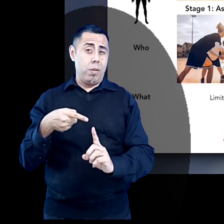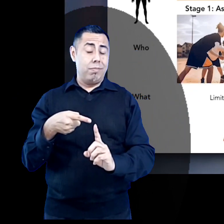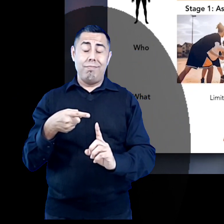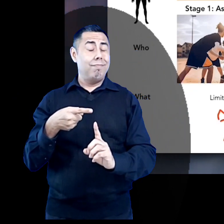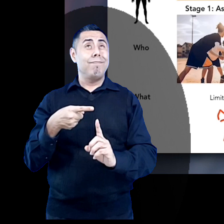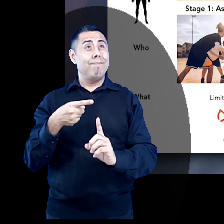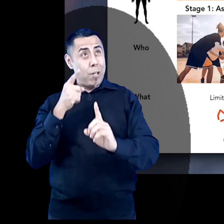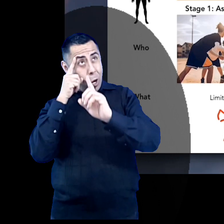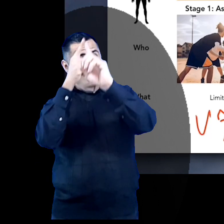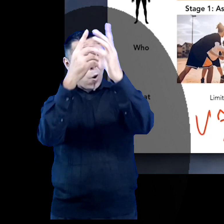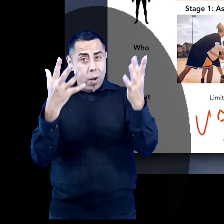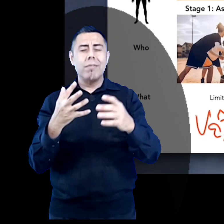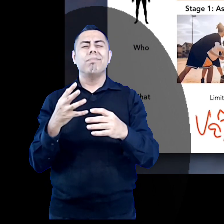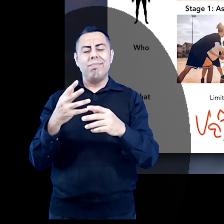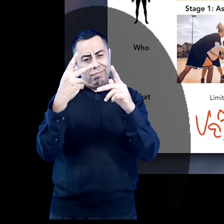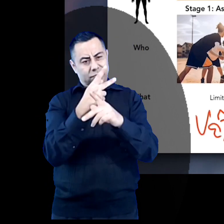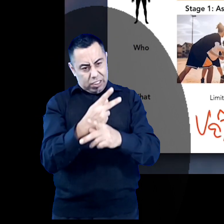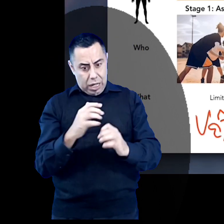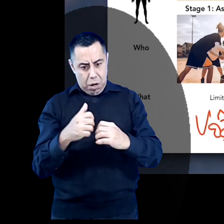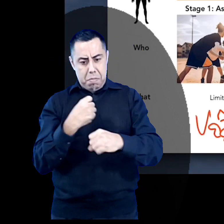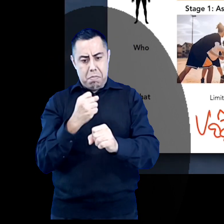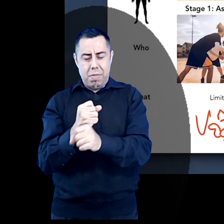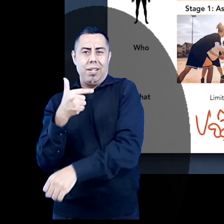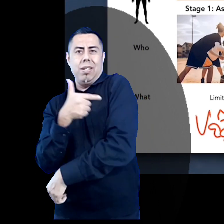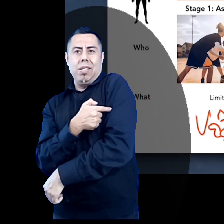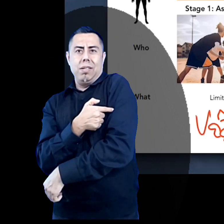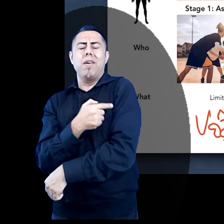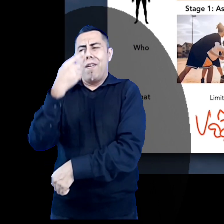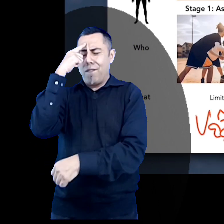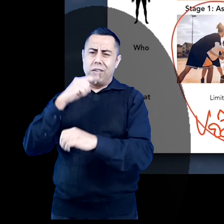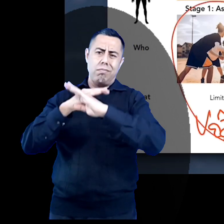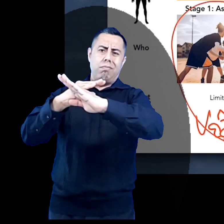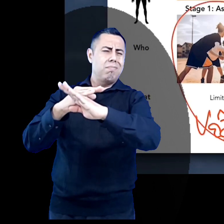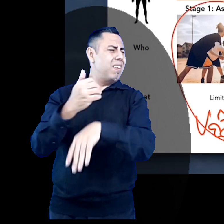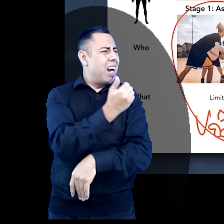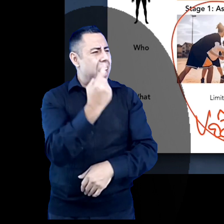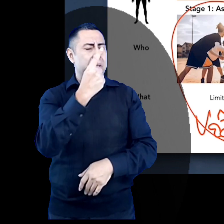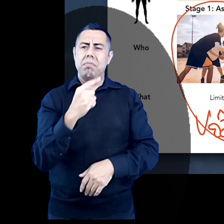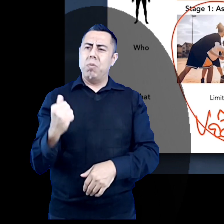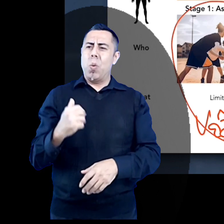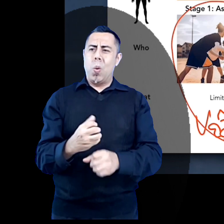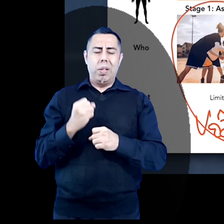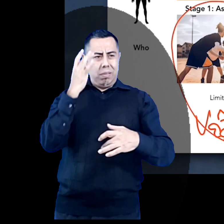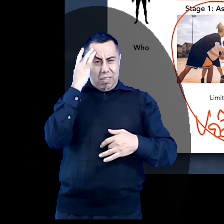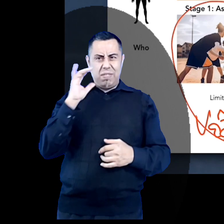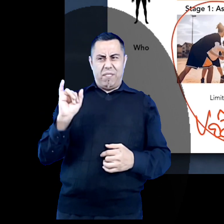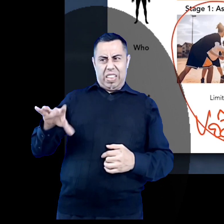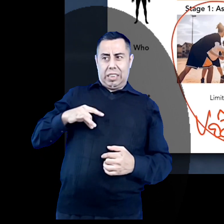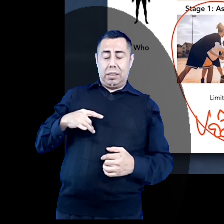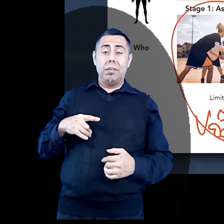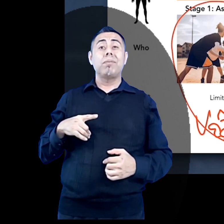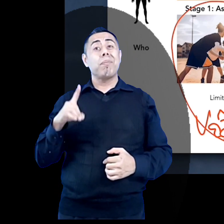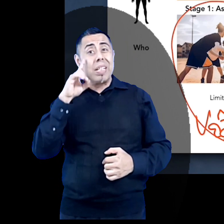want to find a vaccine to really prevent anybody from getting this infection. And it turns out that I